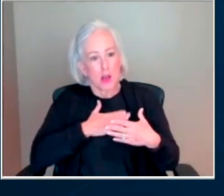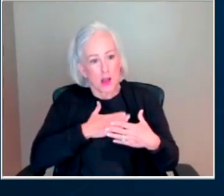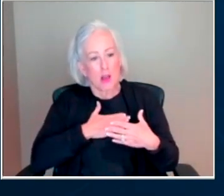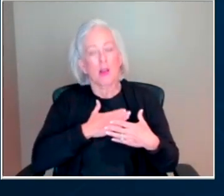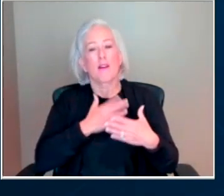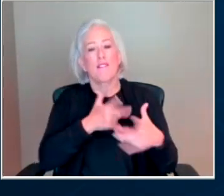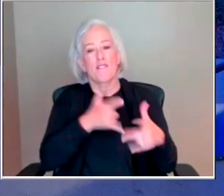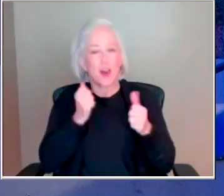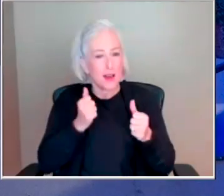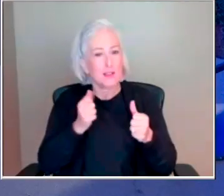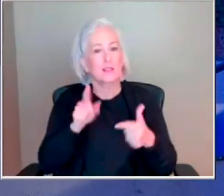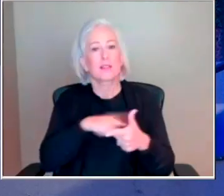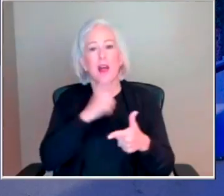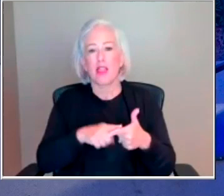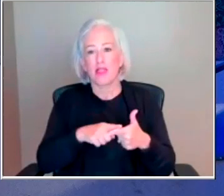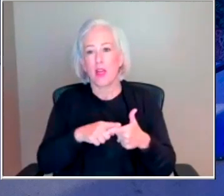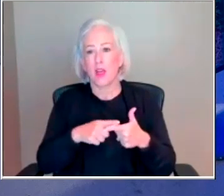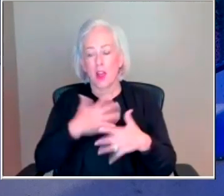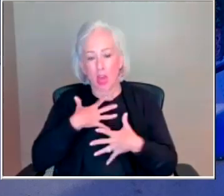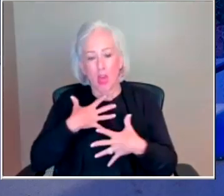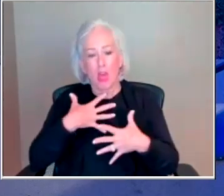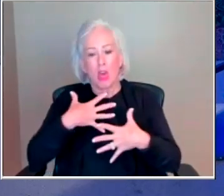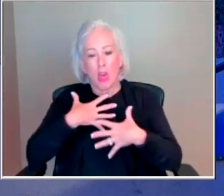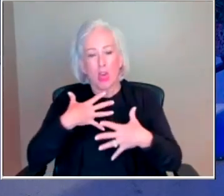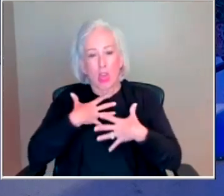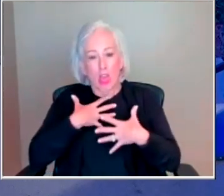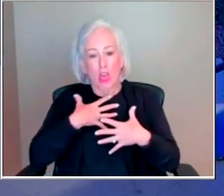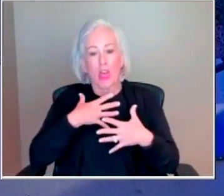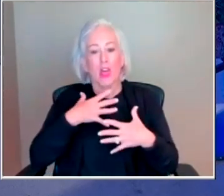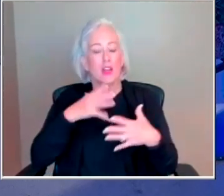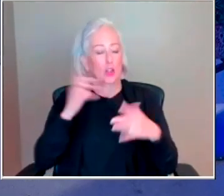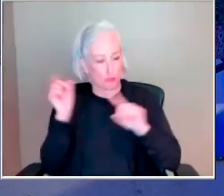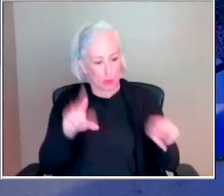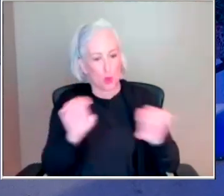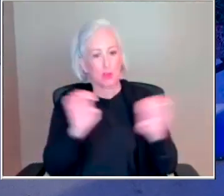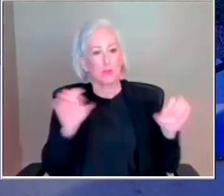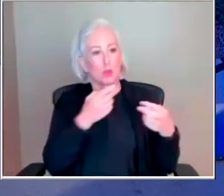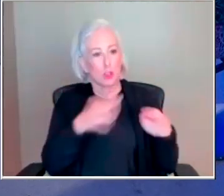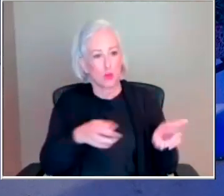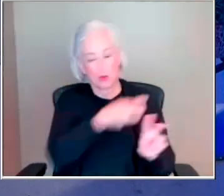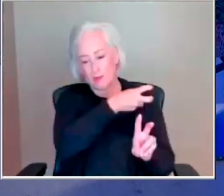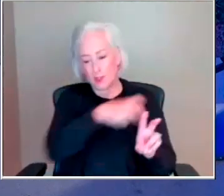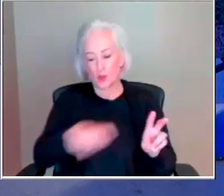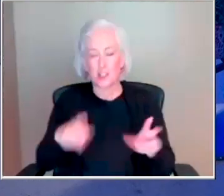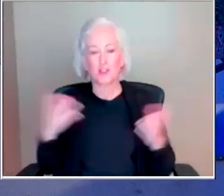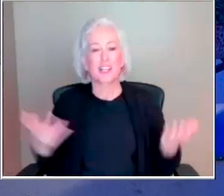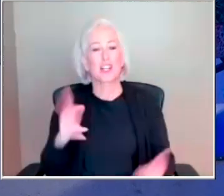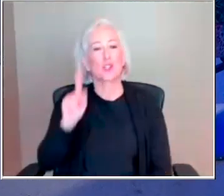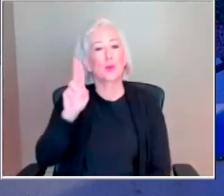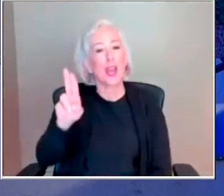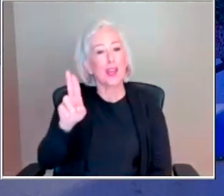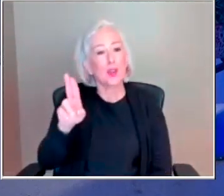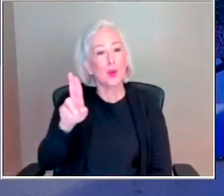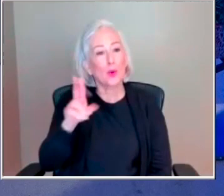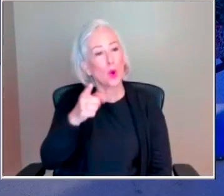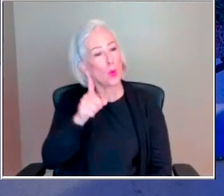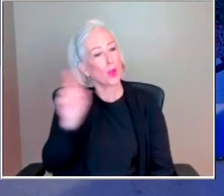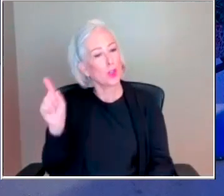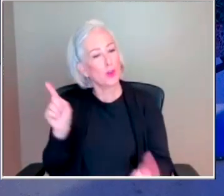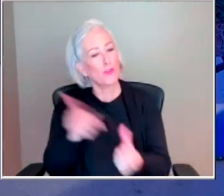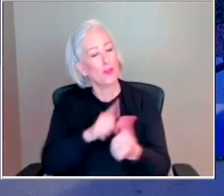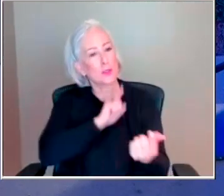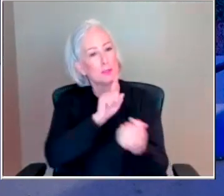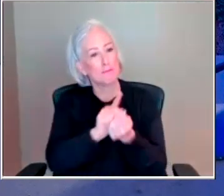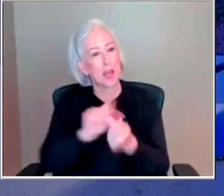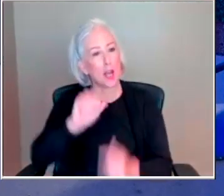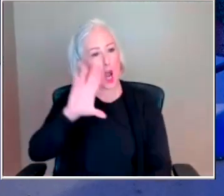gets she gets then transferred here to the University of Kansas Health System. So Jan, when you first met Archie, what condition was she in